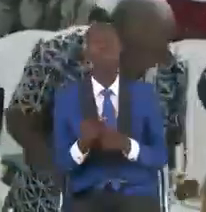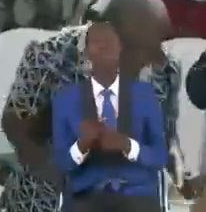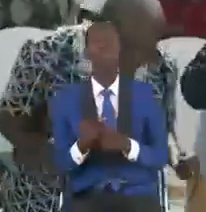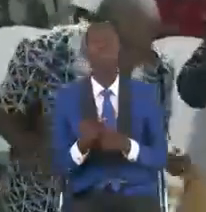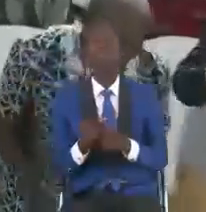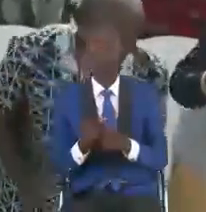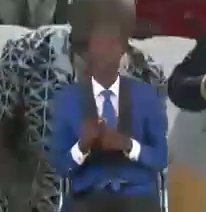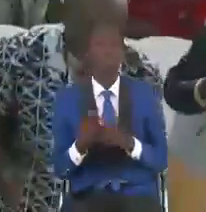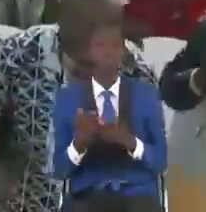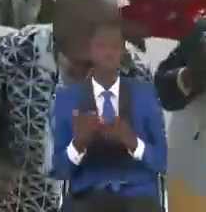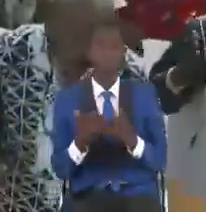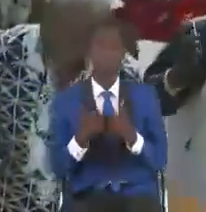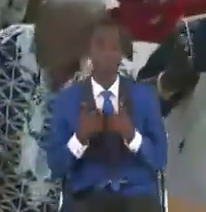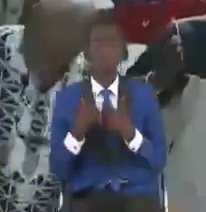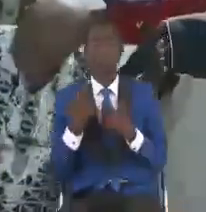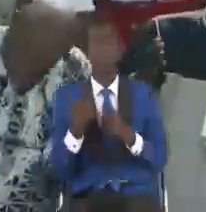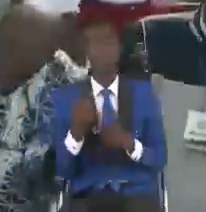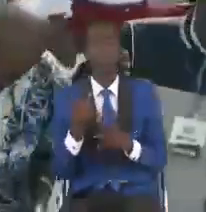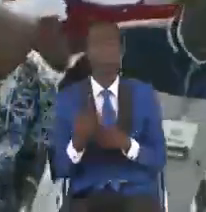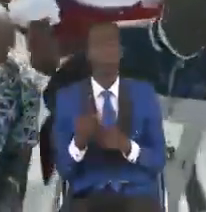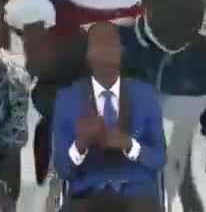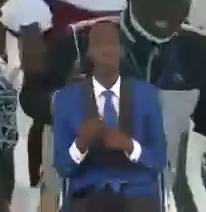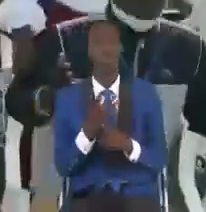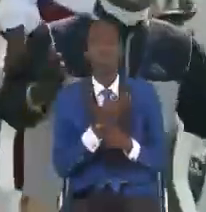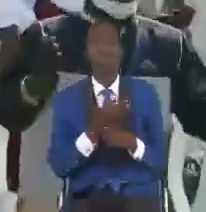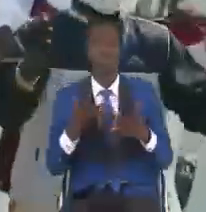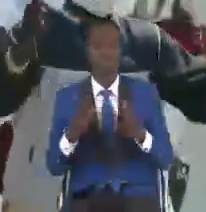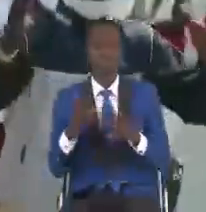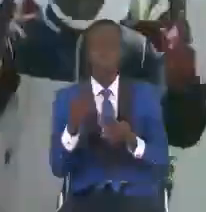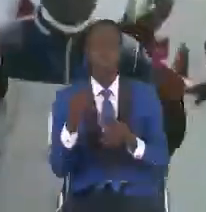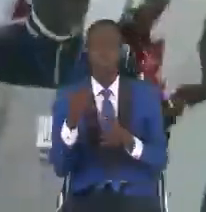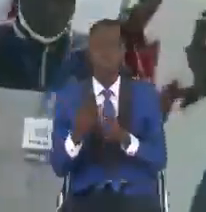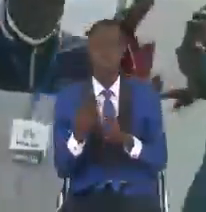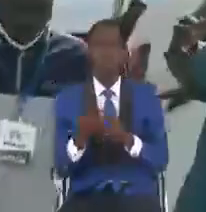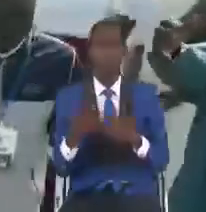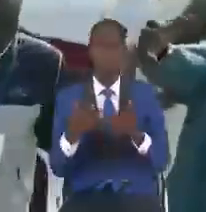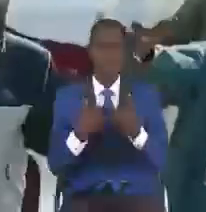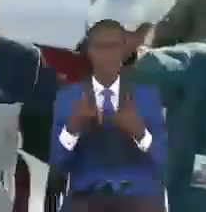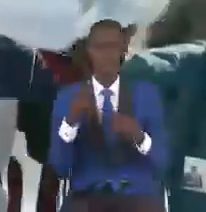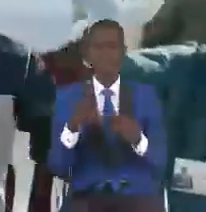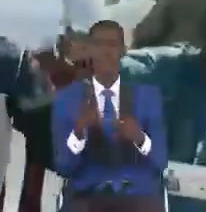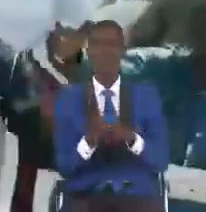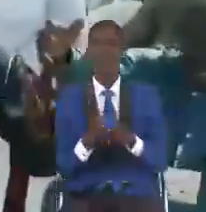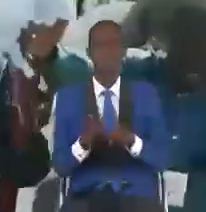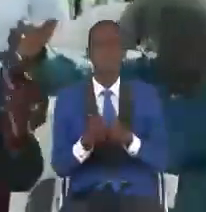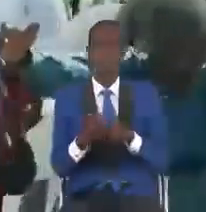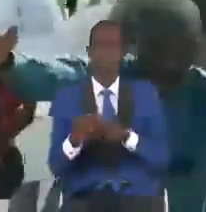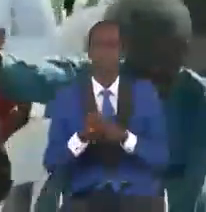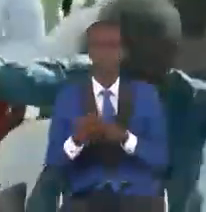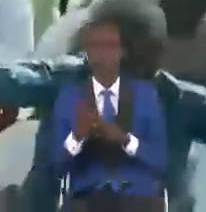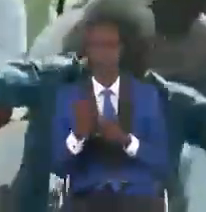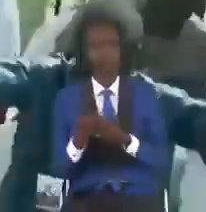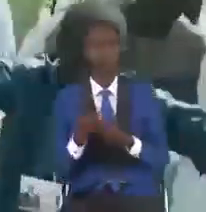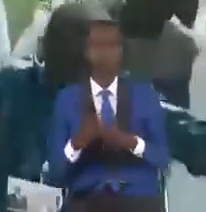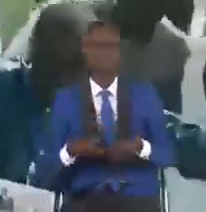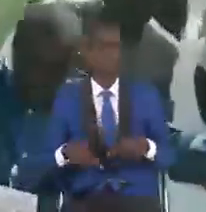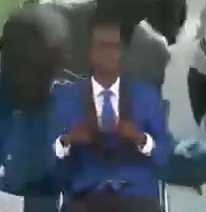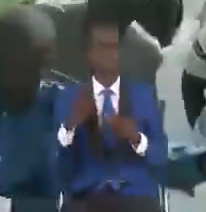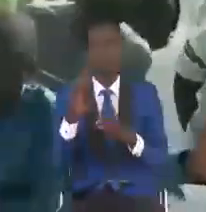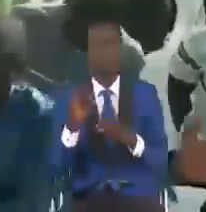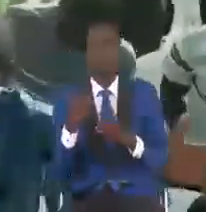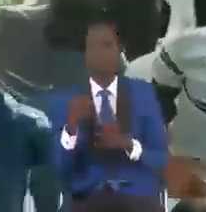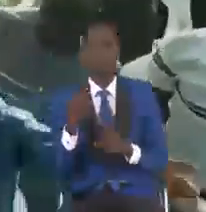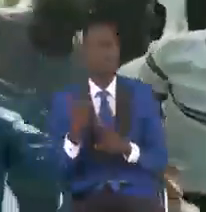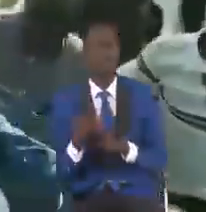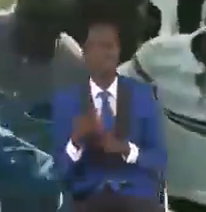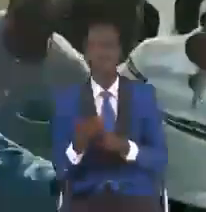Possess the word. And let the word possess you. Practice the word. Live by the word.